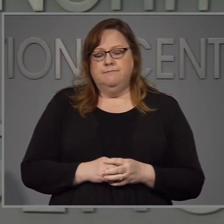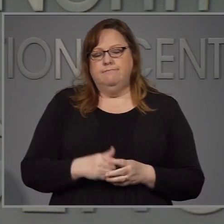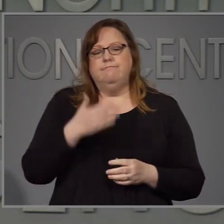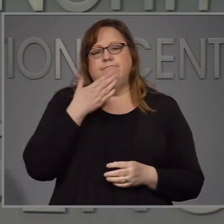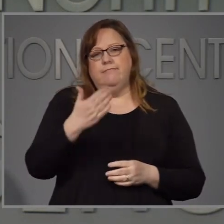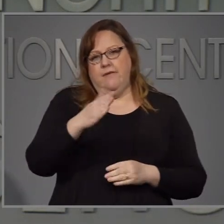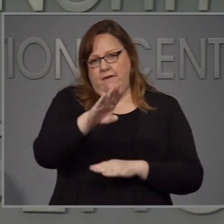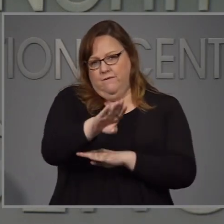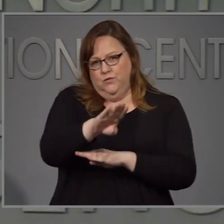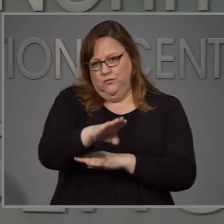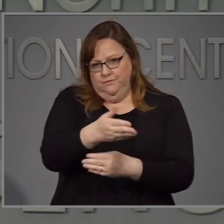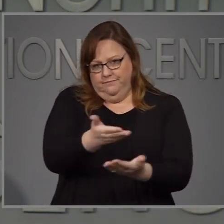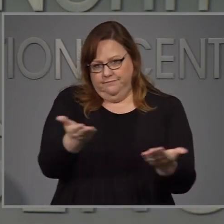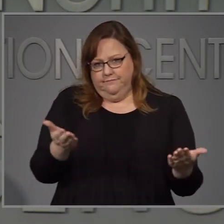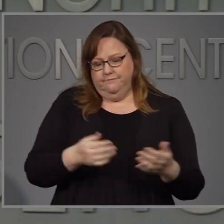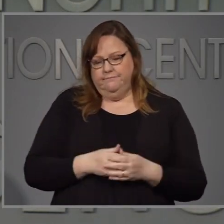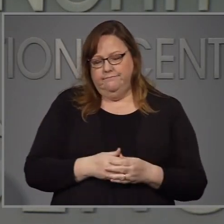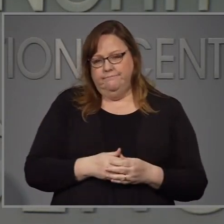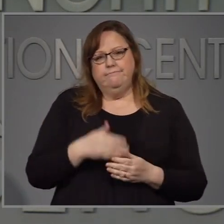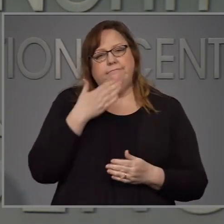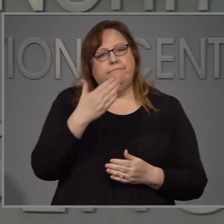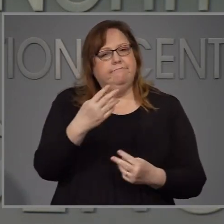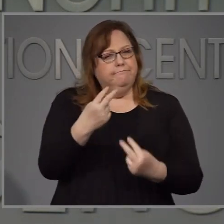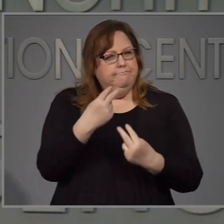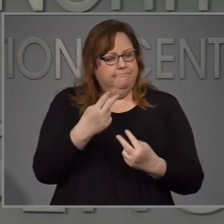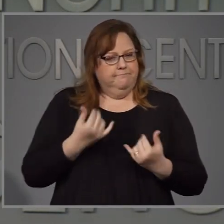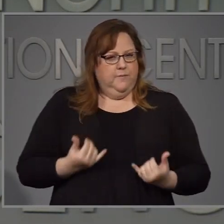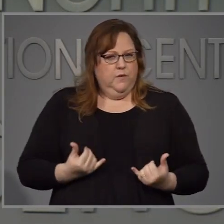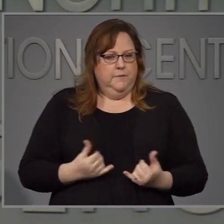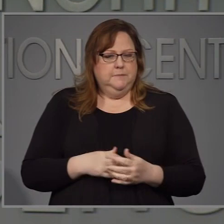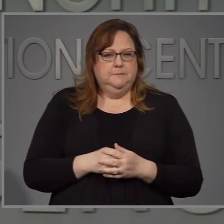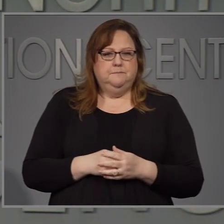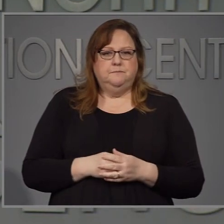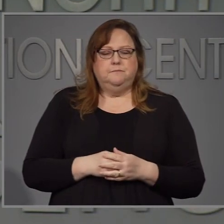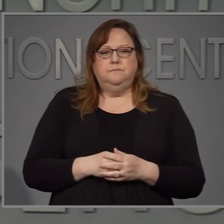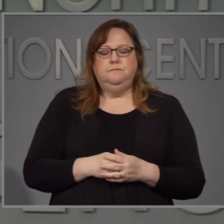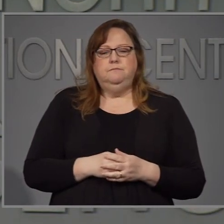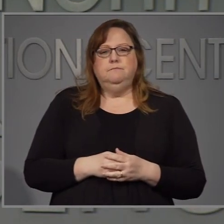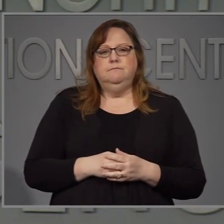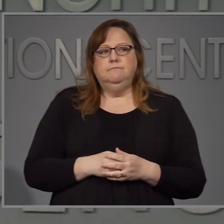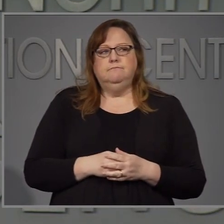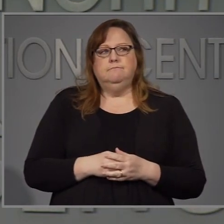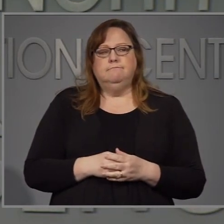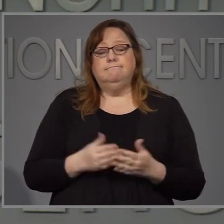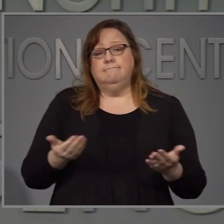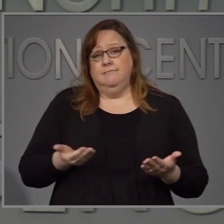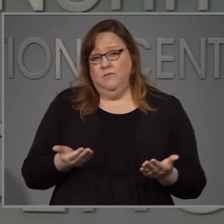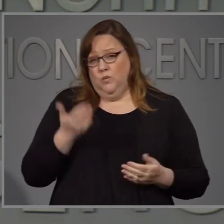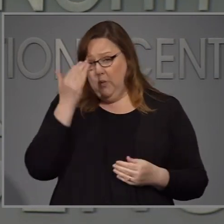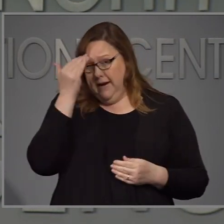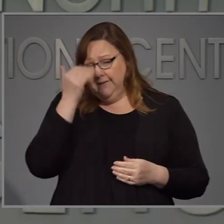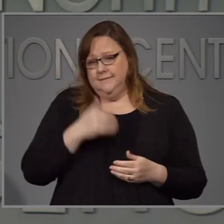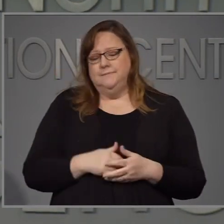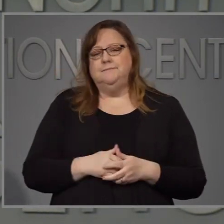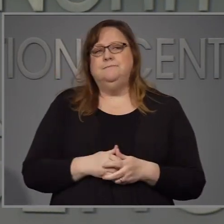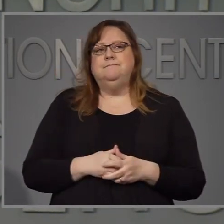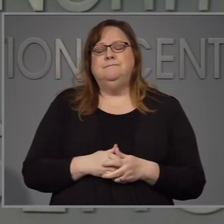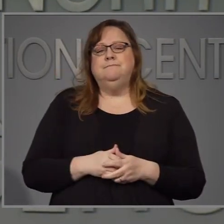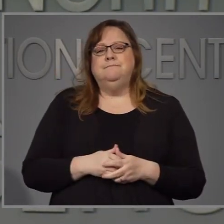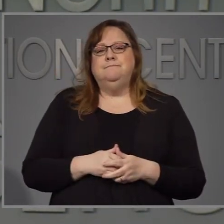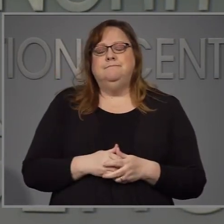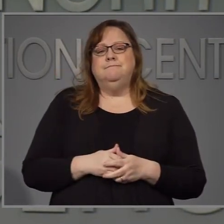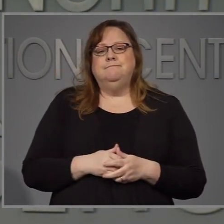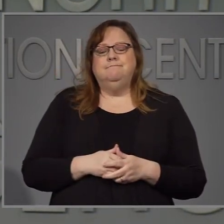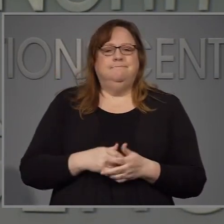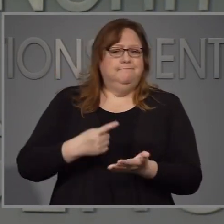Good afternoon, everybody. Thank you for joining today's briefing. I'm here today to talk about the call being